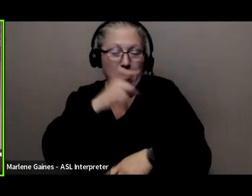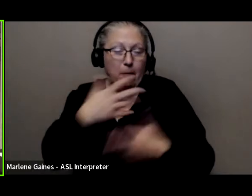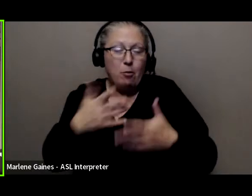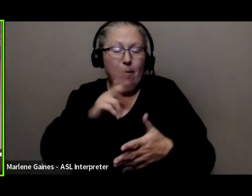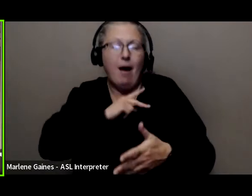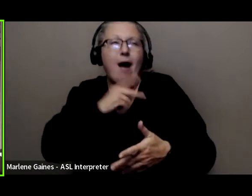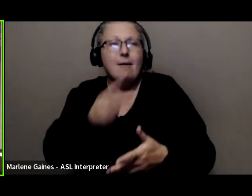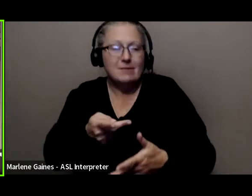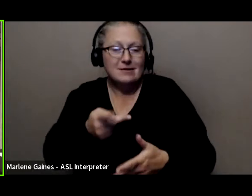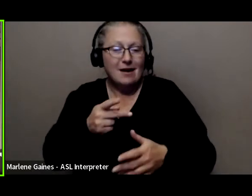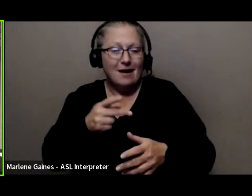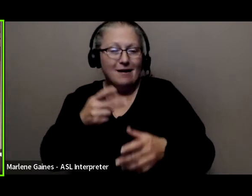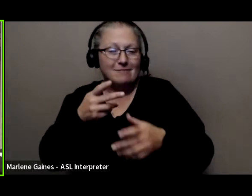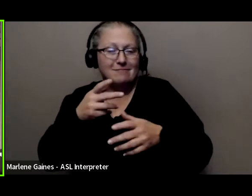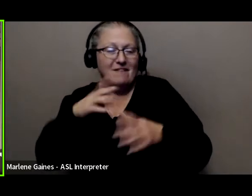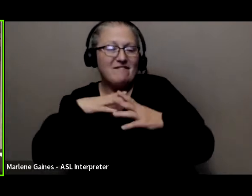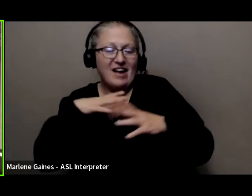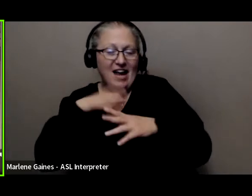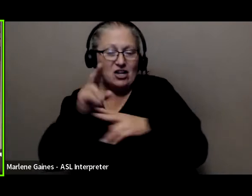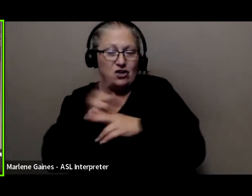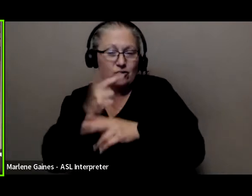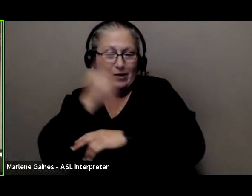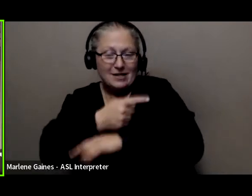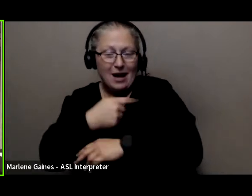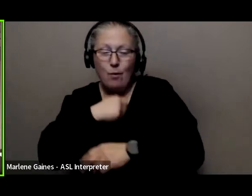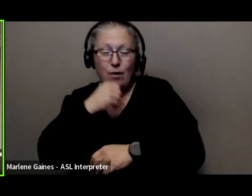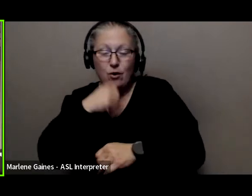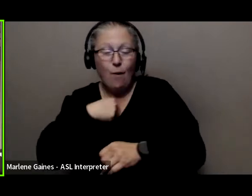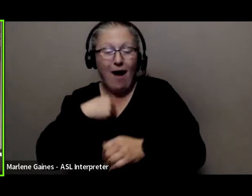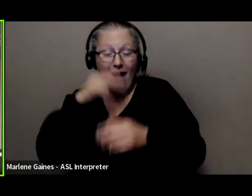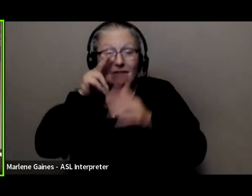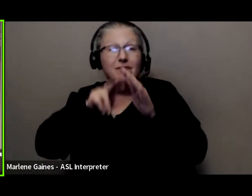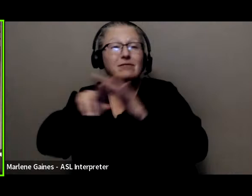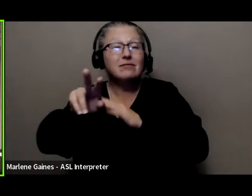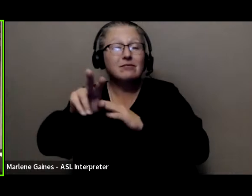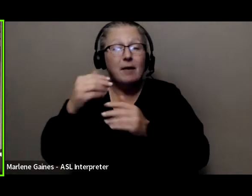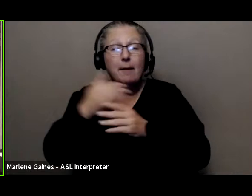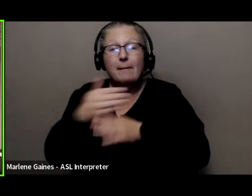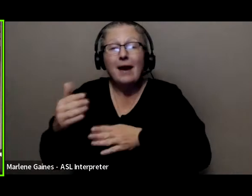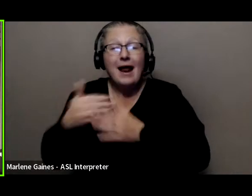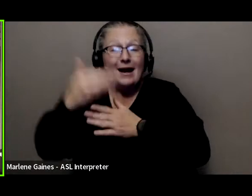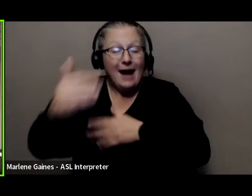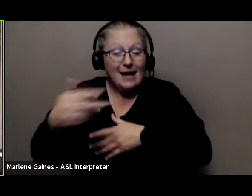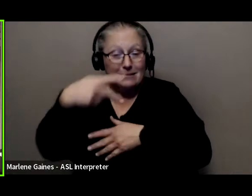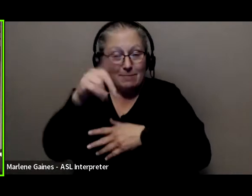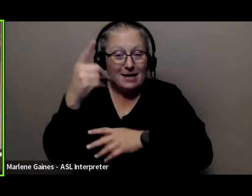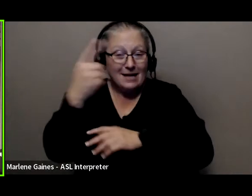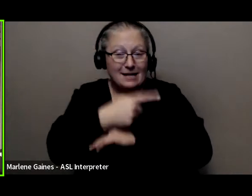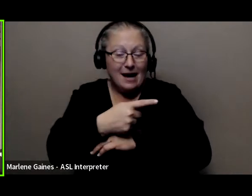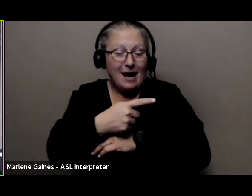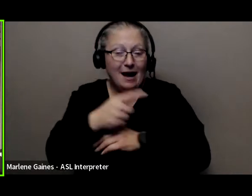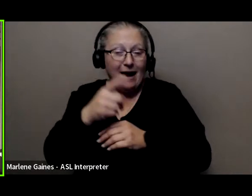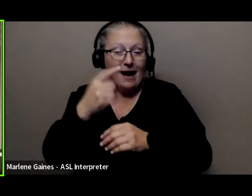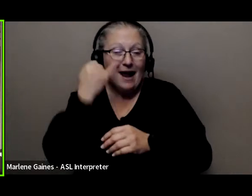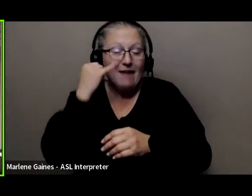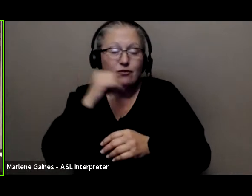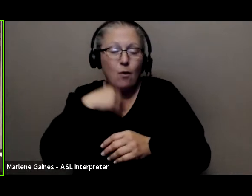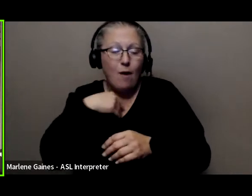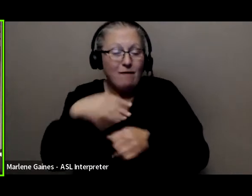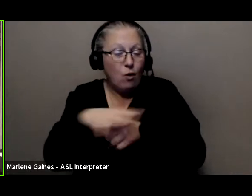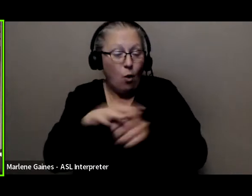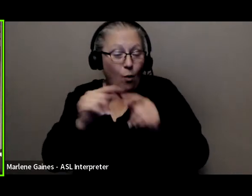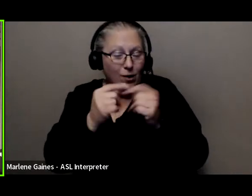just continue to take their vacation day. So we don't have a crystal ball to say, let's plan next PD day when there's not going to be a local team in the Super Bowl.